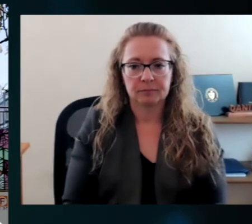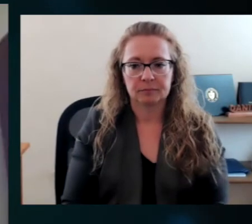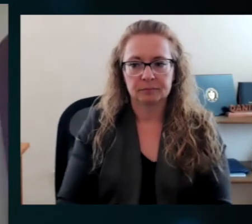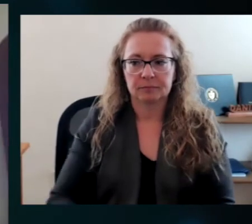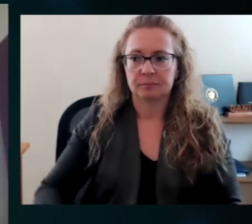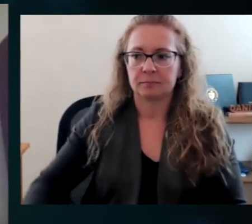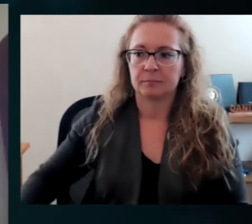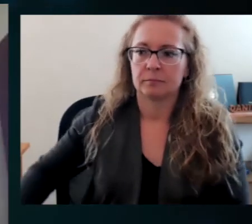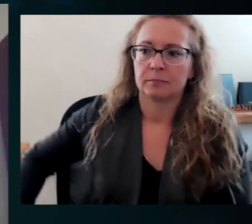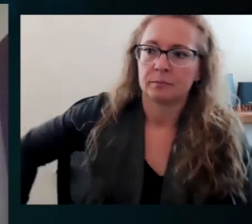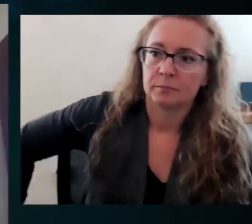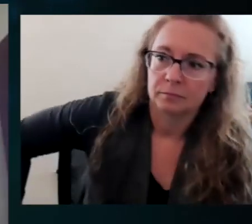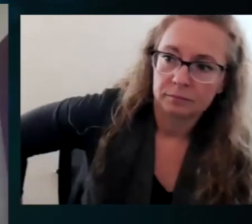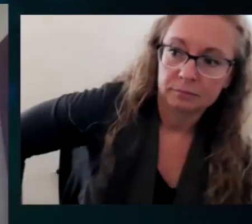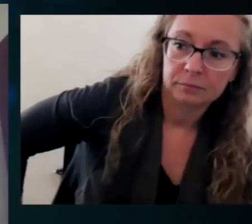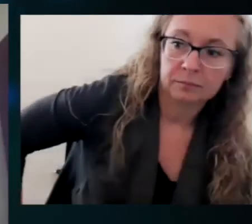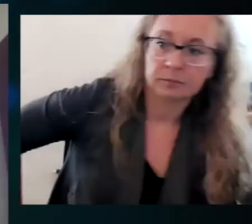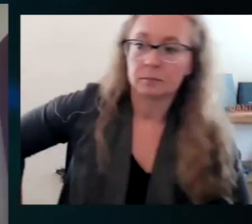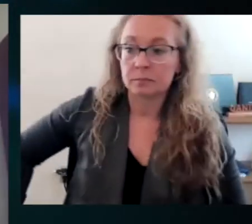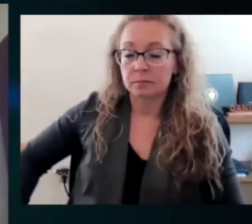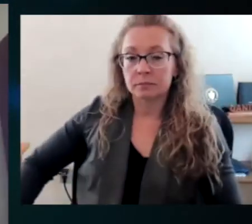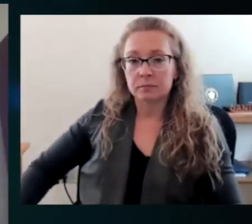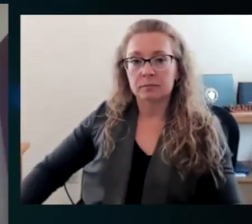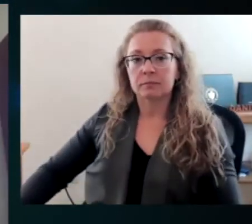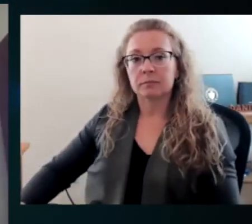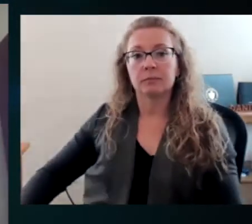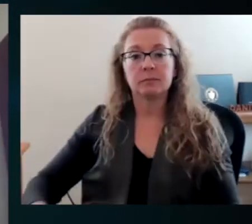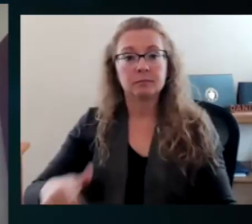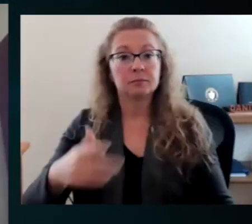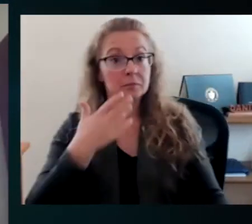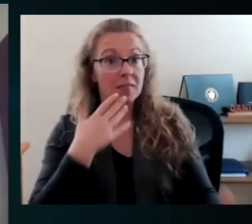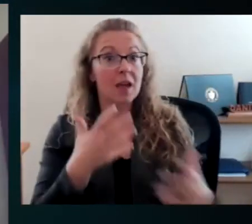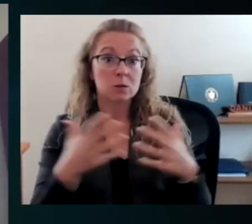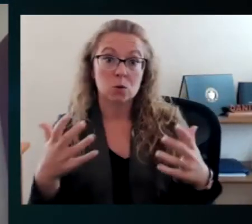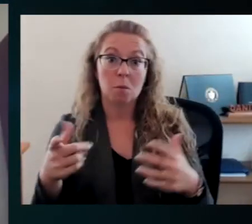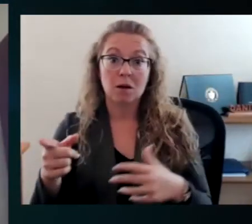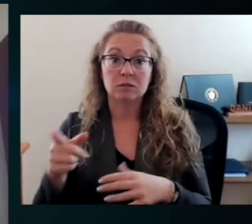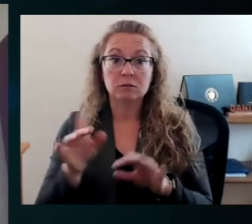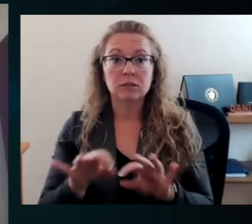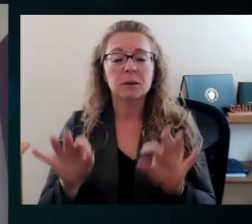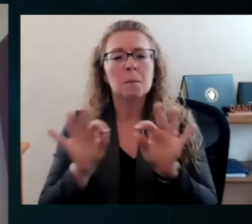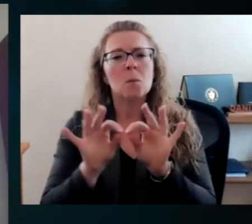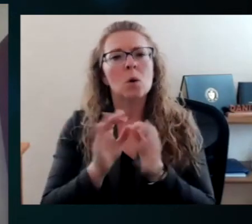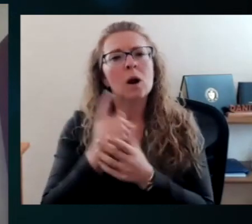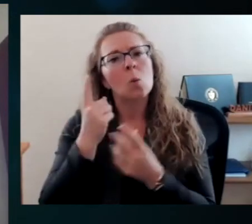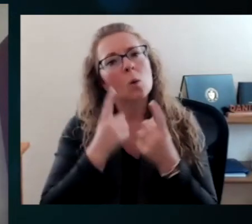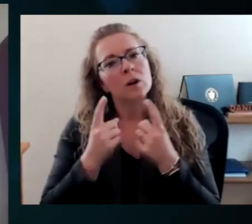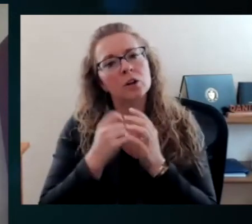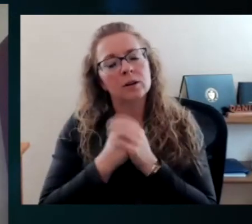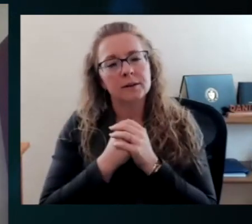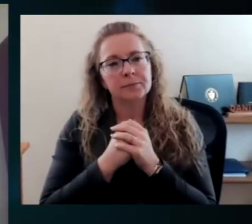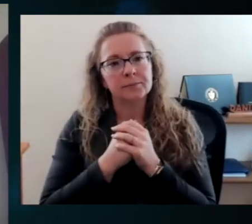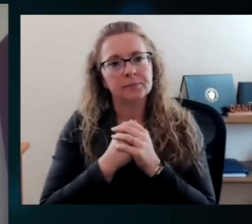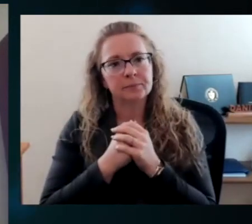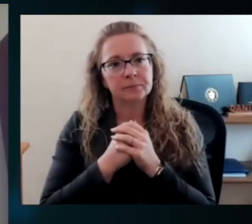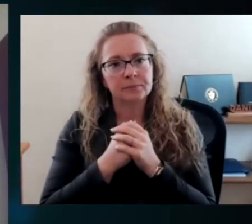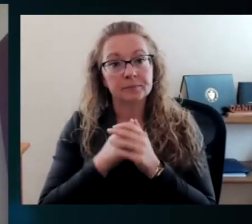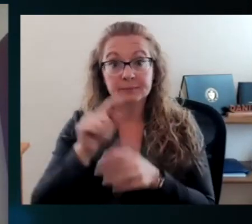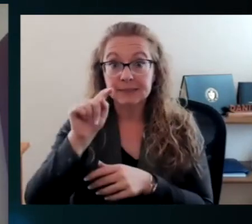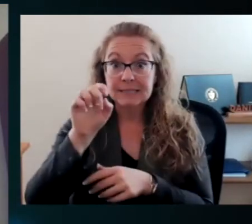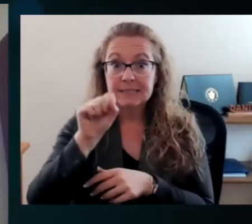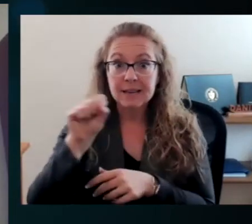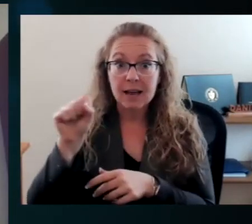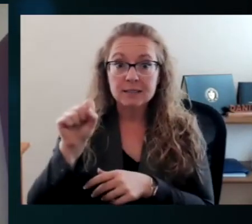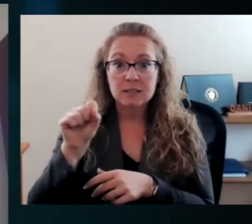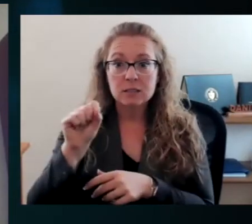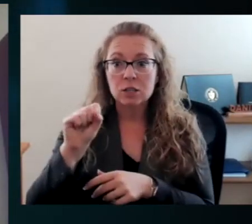Thanks so much. Yeah, I think that's incredibly important. I wonder actually if Tess, Xiaowen, or Neha